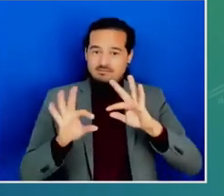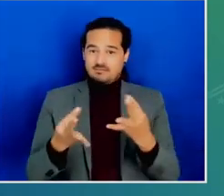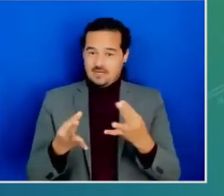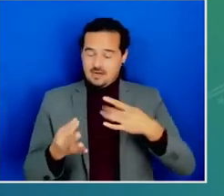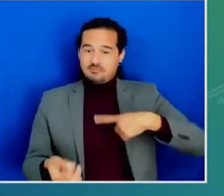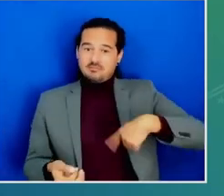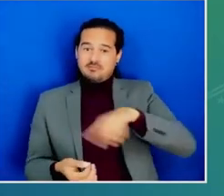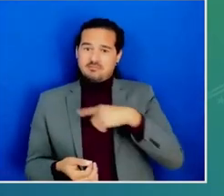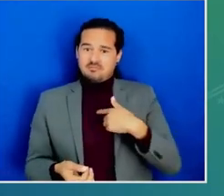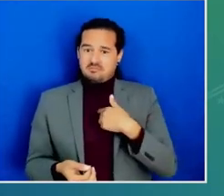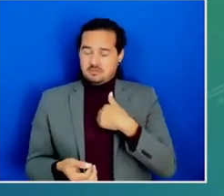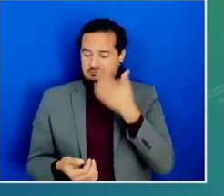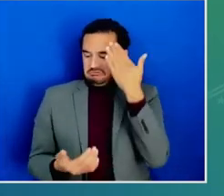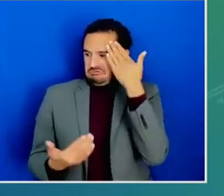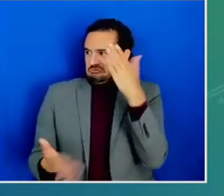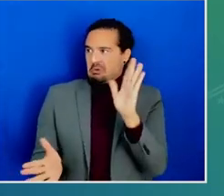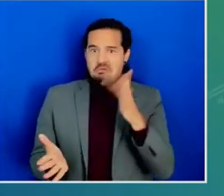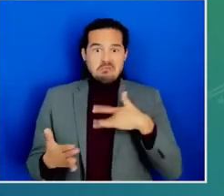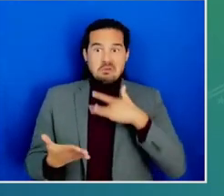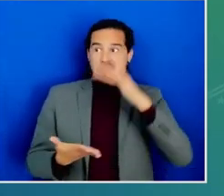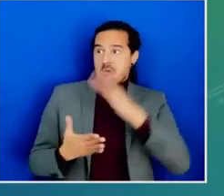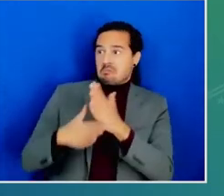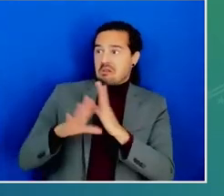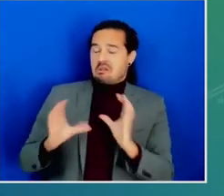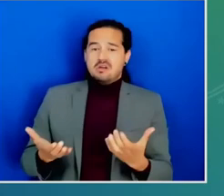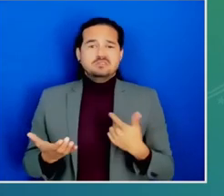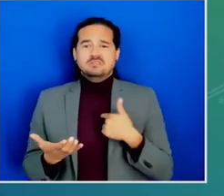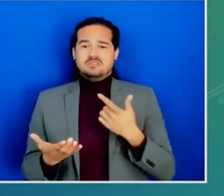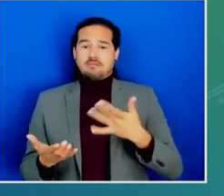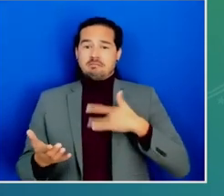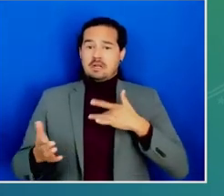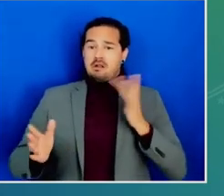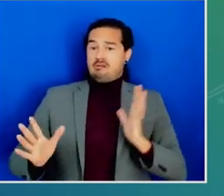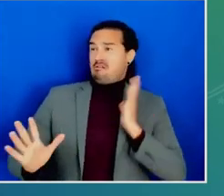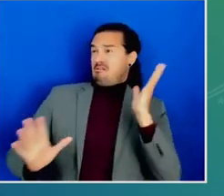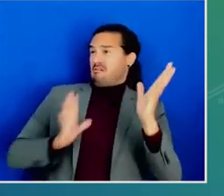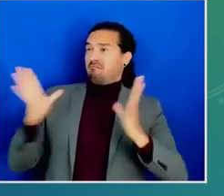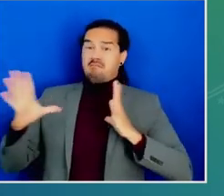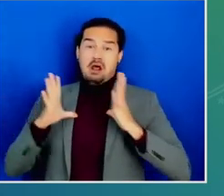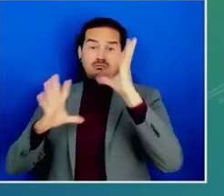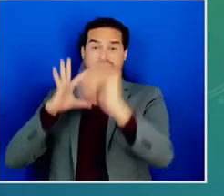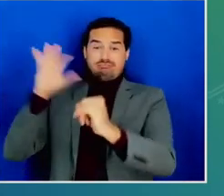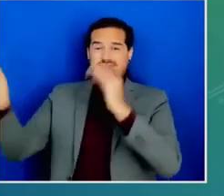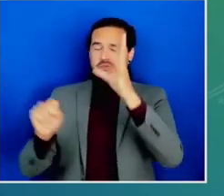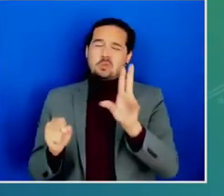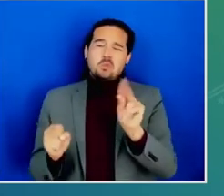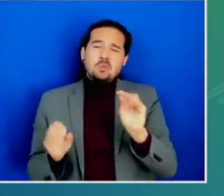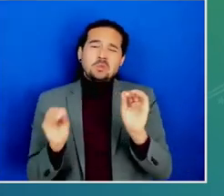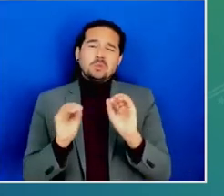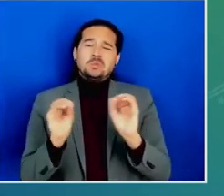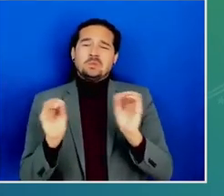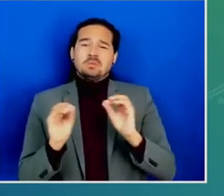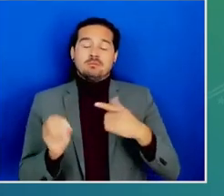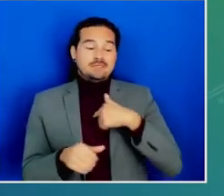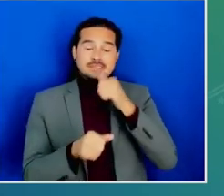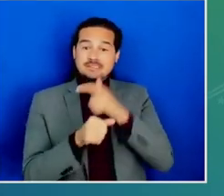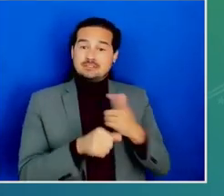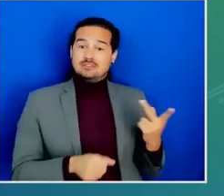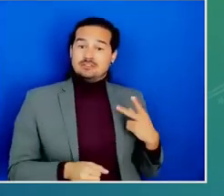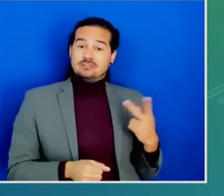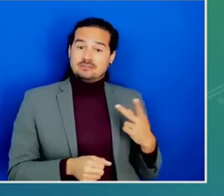of expensive vacations, my sisters and I did our adventuring in our own